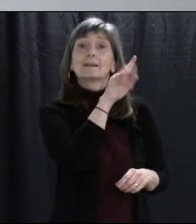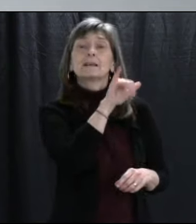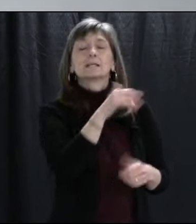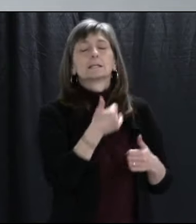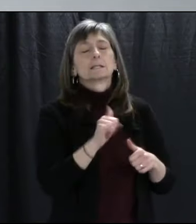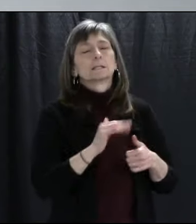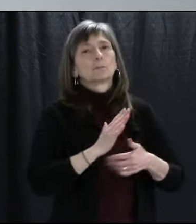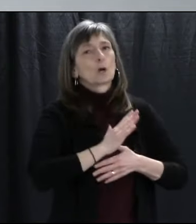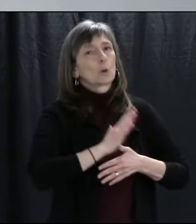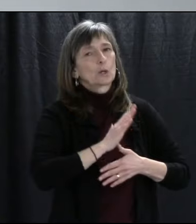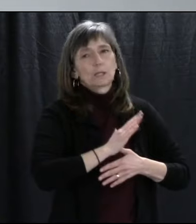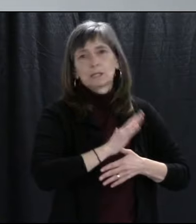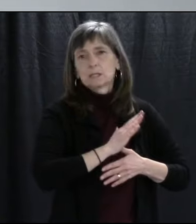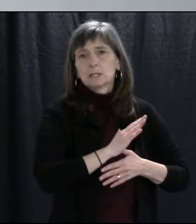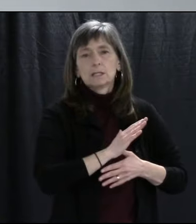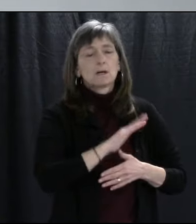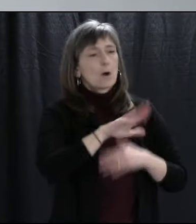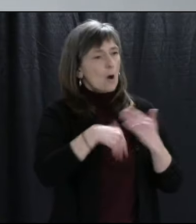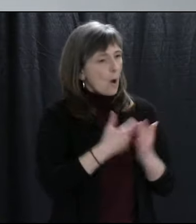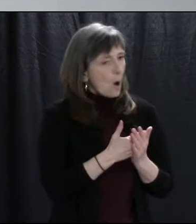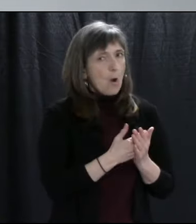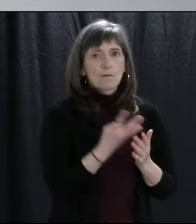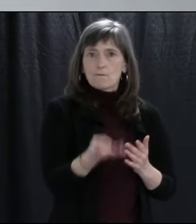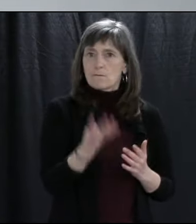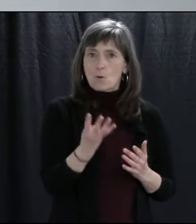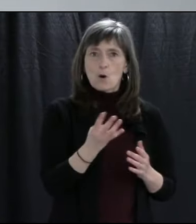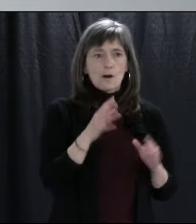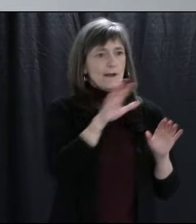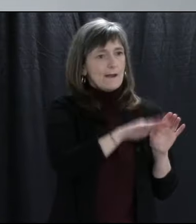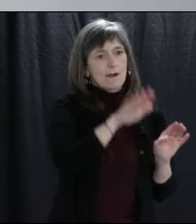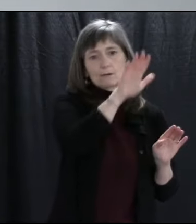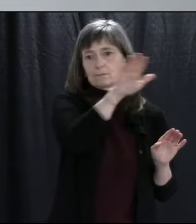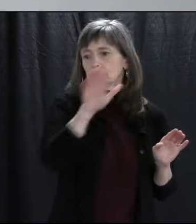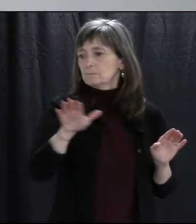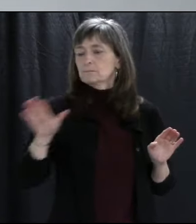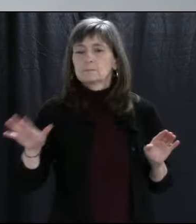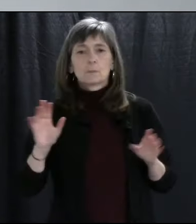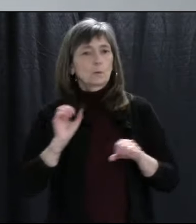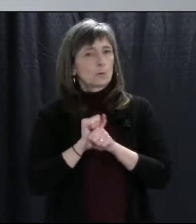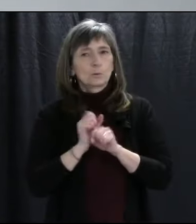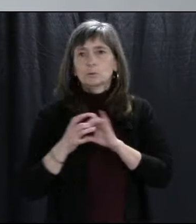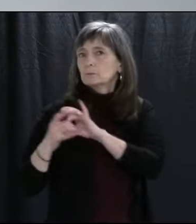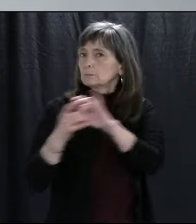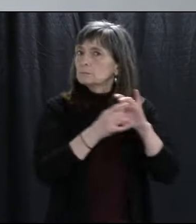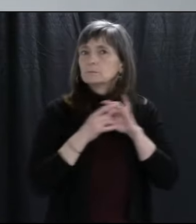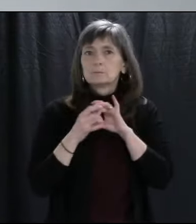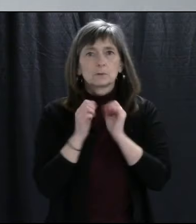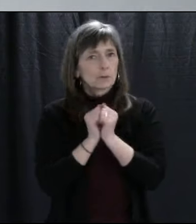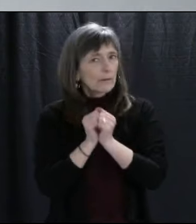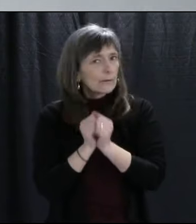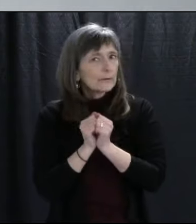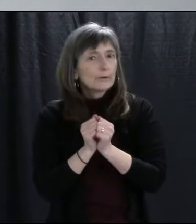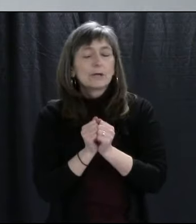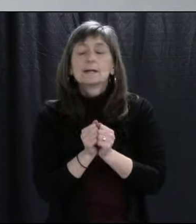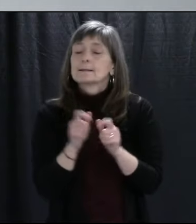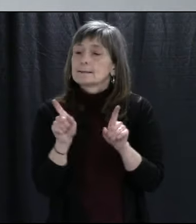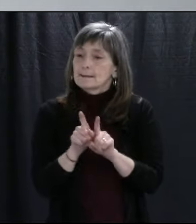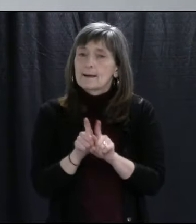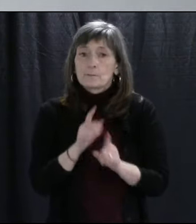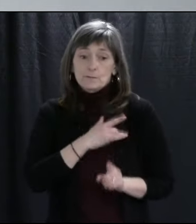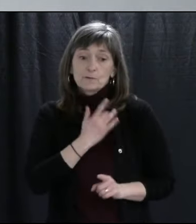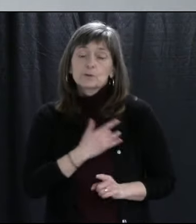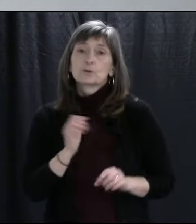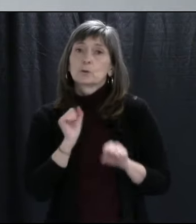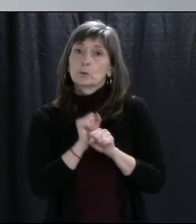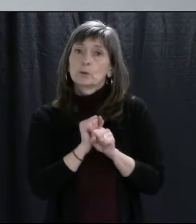priority. All health regions are working in tandem with us. As a province, we continue to work closely with our federal and